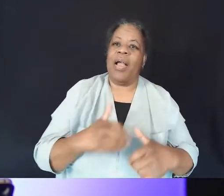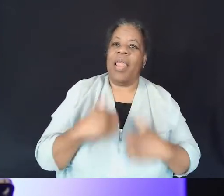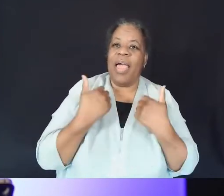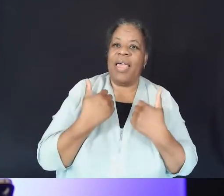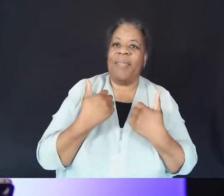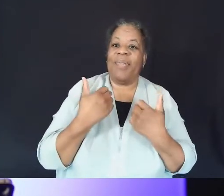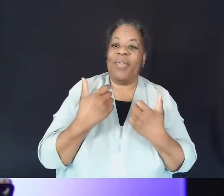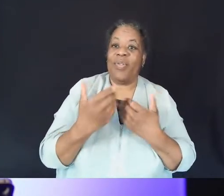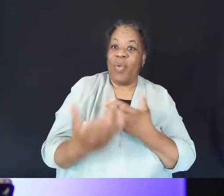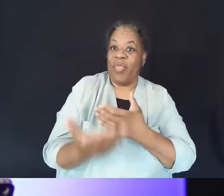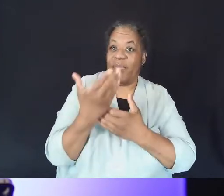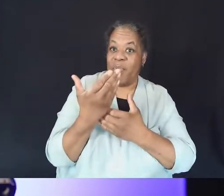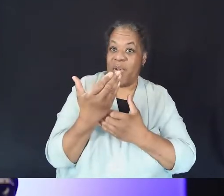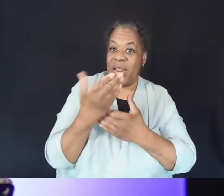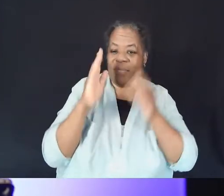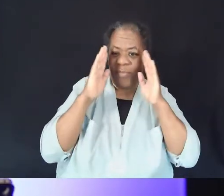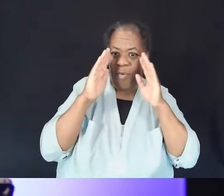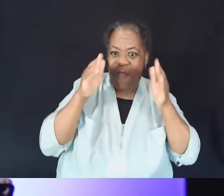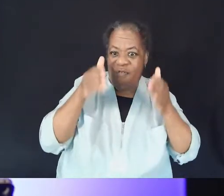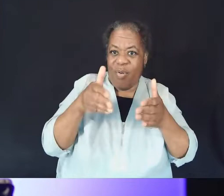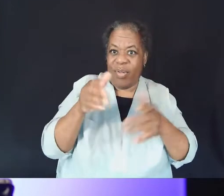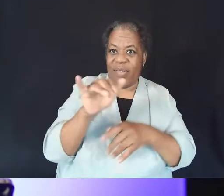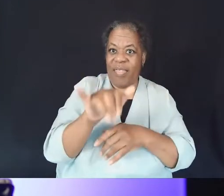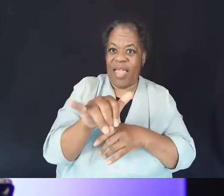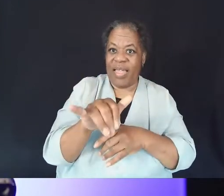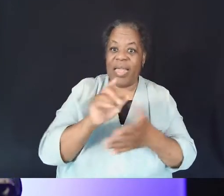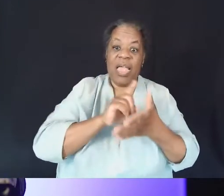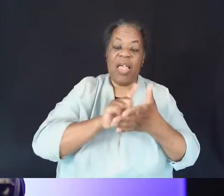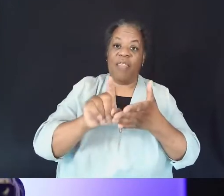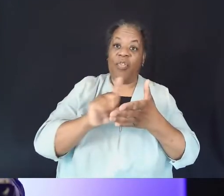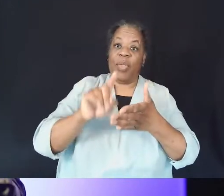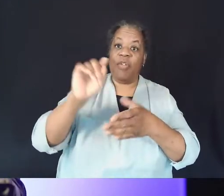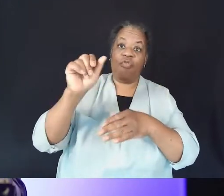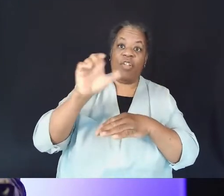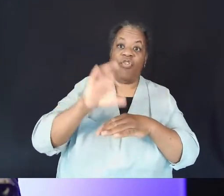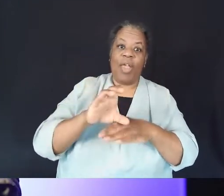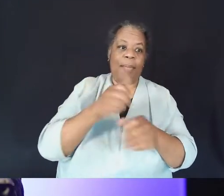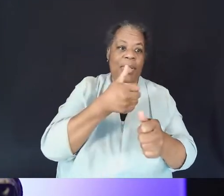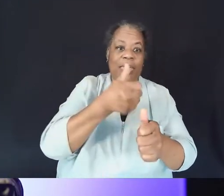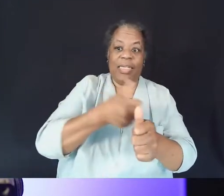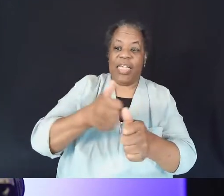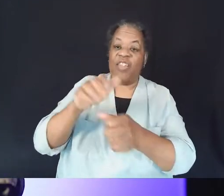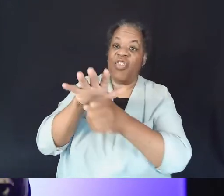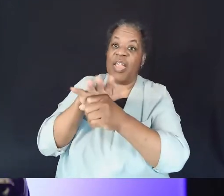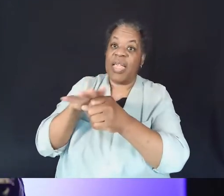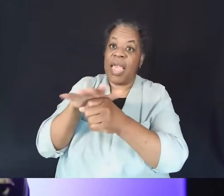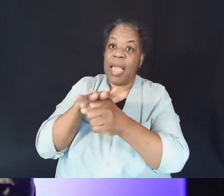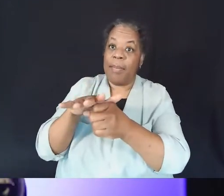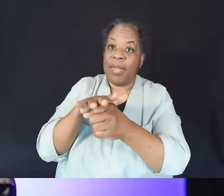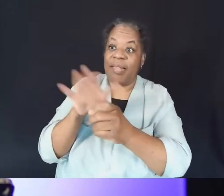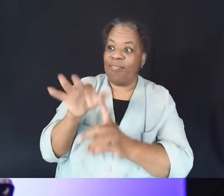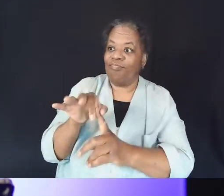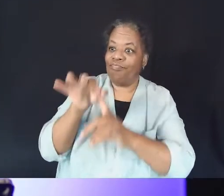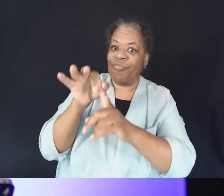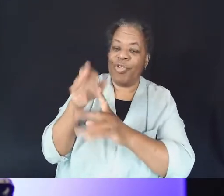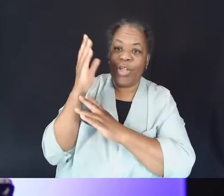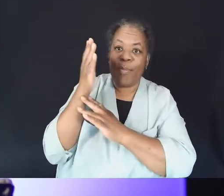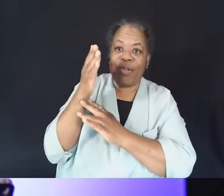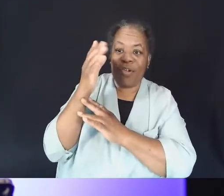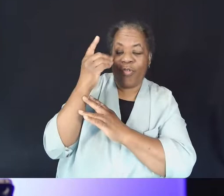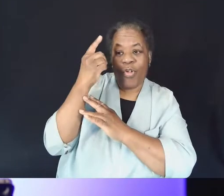today. This week at Grace Chapel, each of our campuses has its own unique message for their